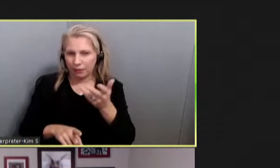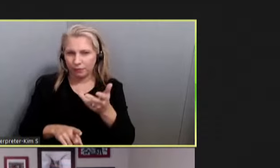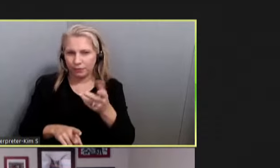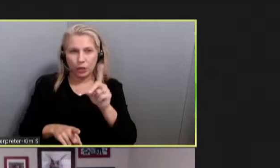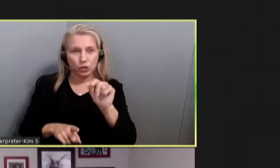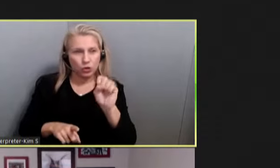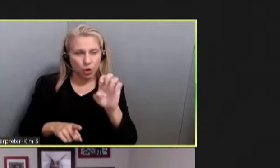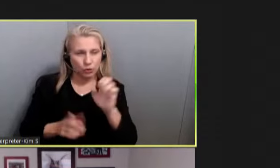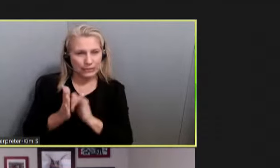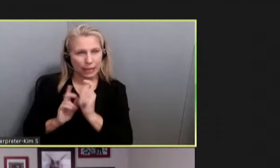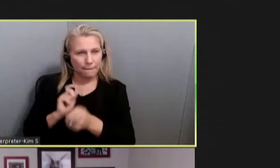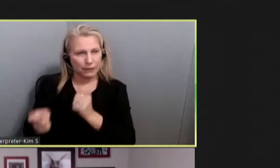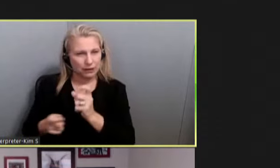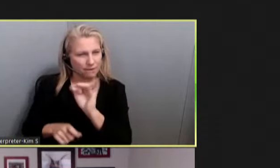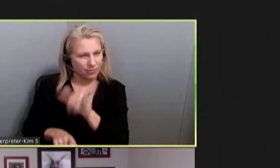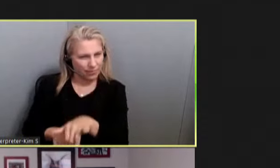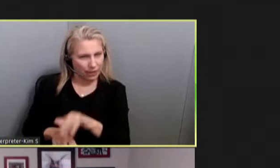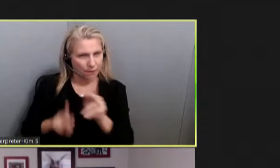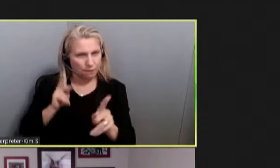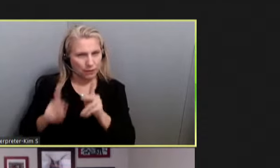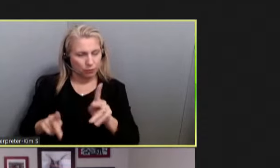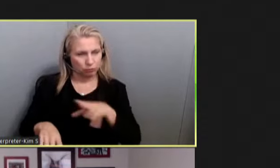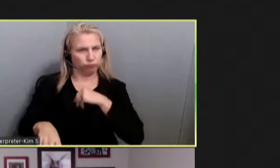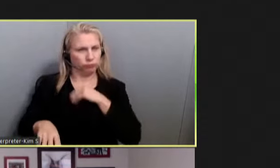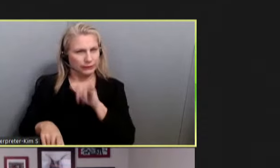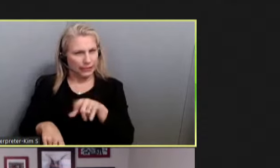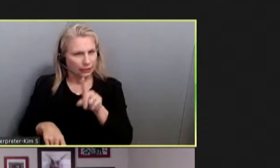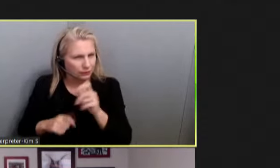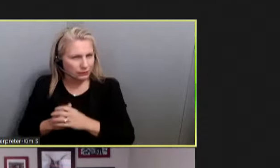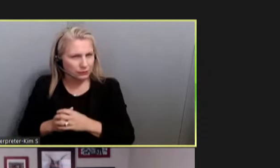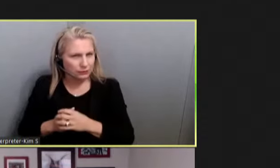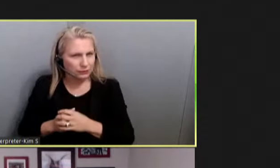doses administered of that. Are people actually embracing that?